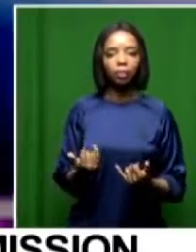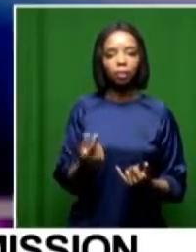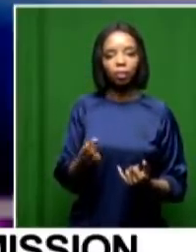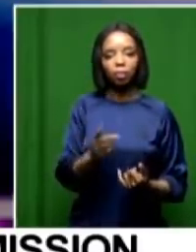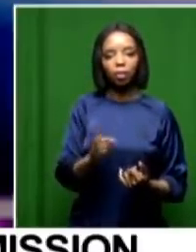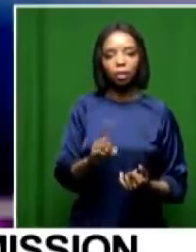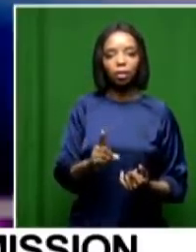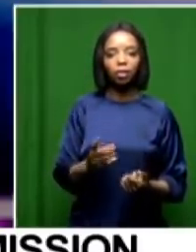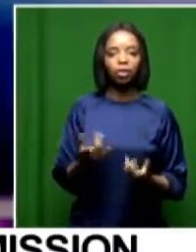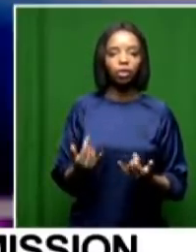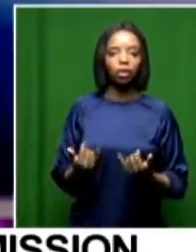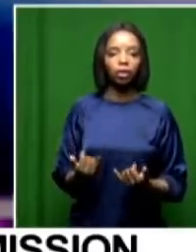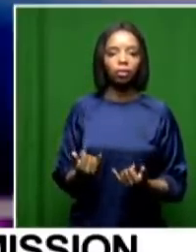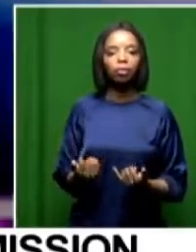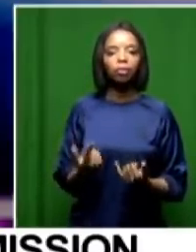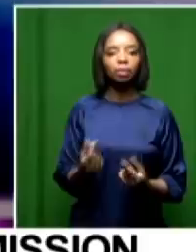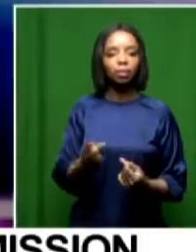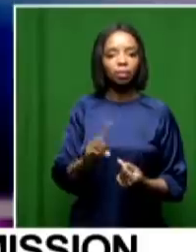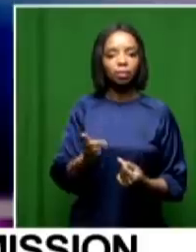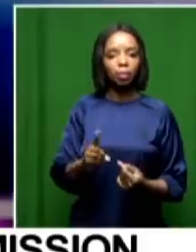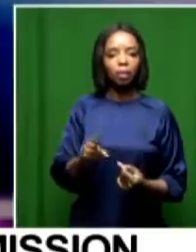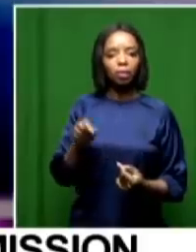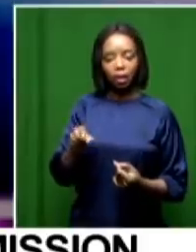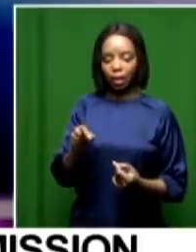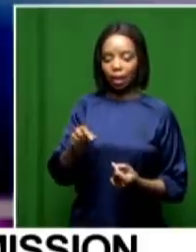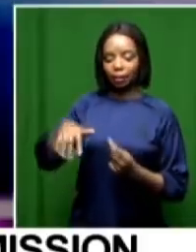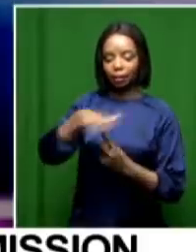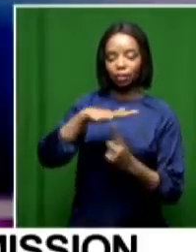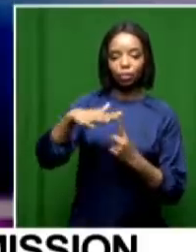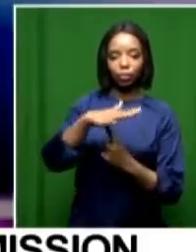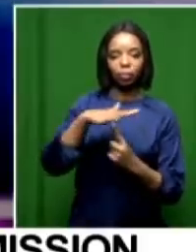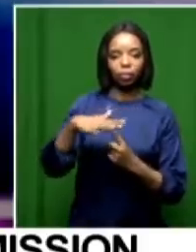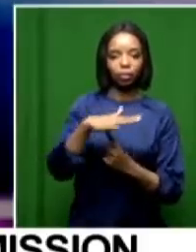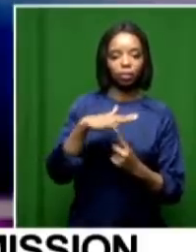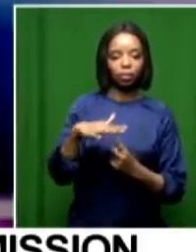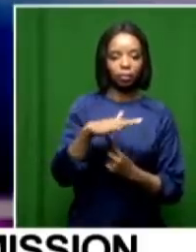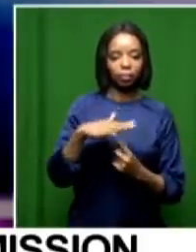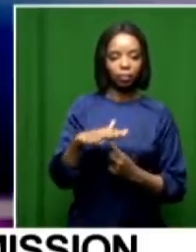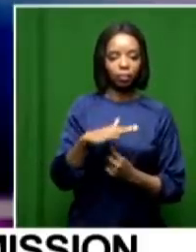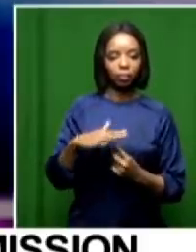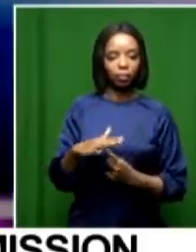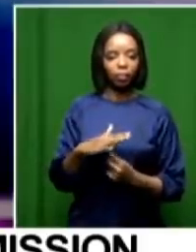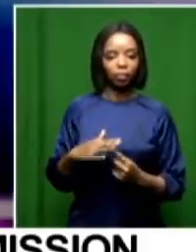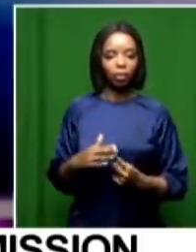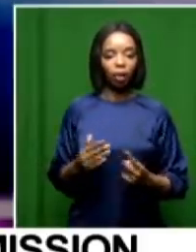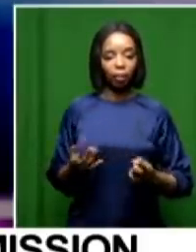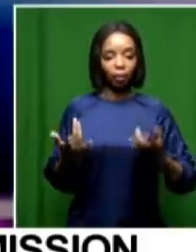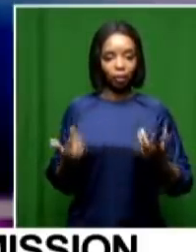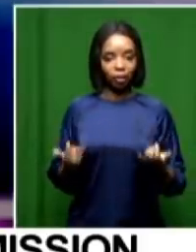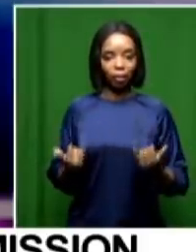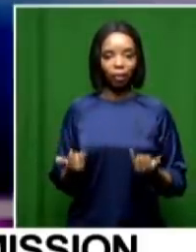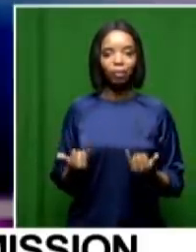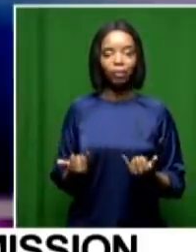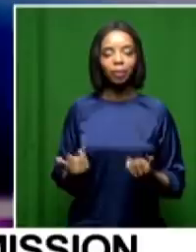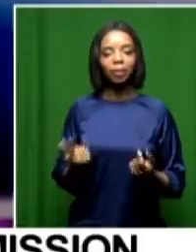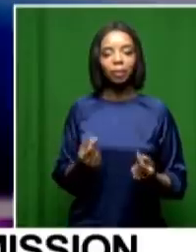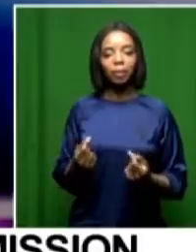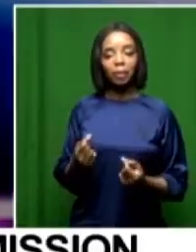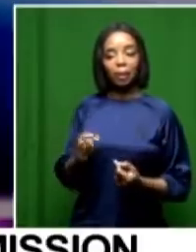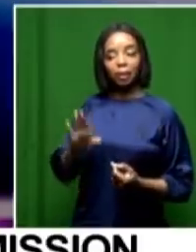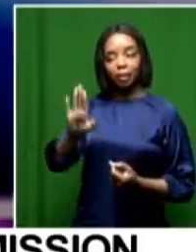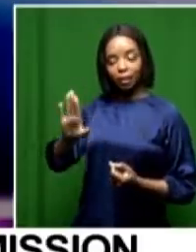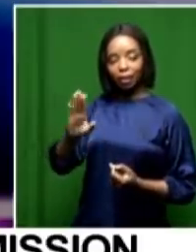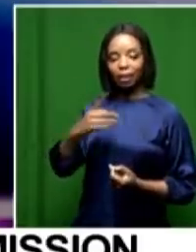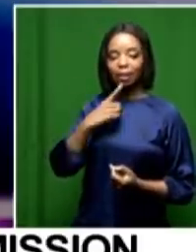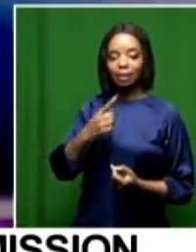receiving calls and SMSs regarding a contractual situation or deadlock there in the DRC. And that was resolved through the agent telling